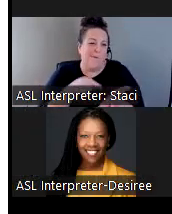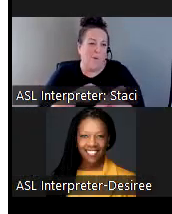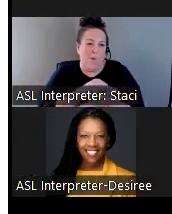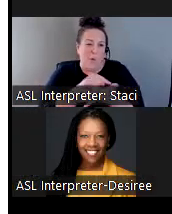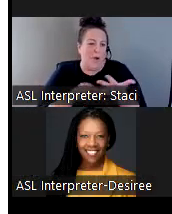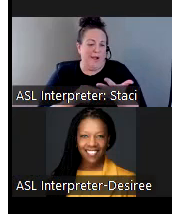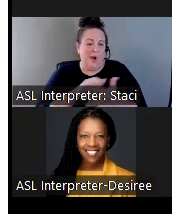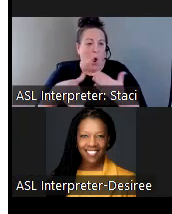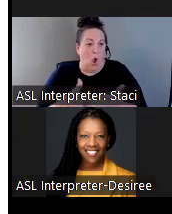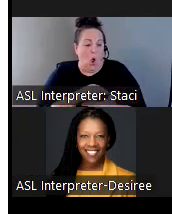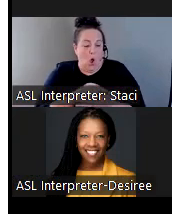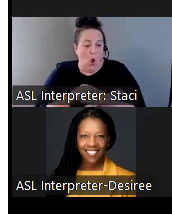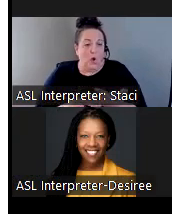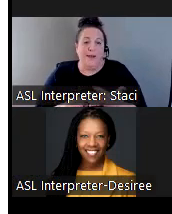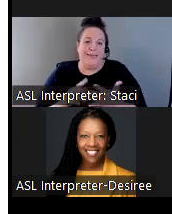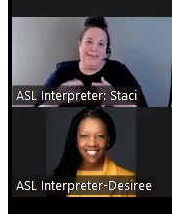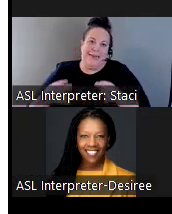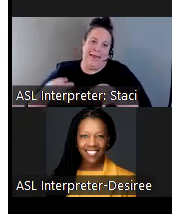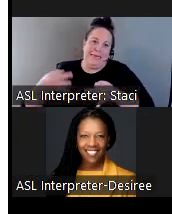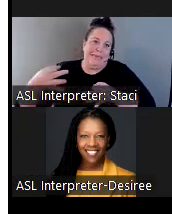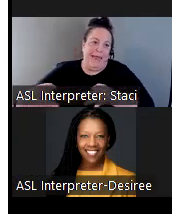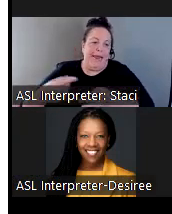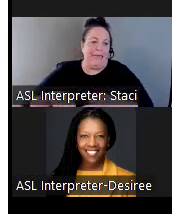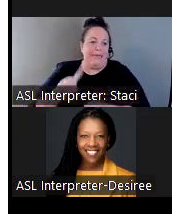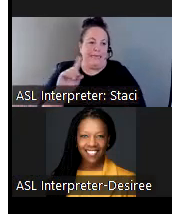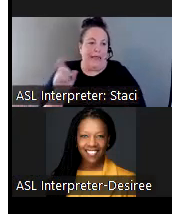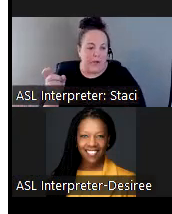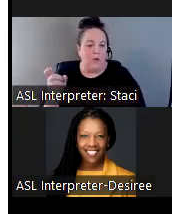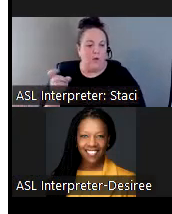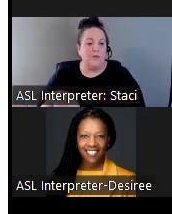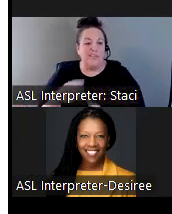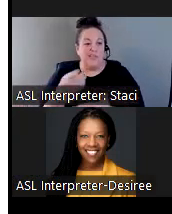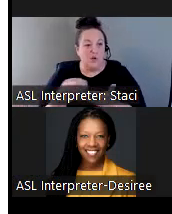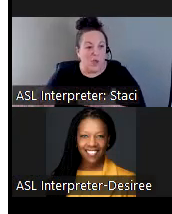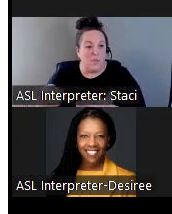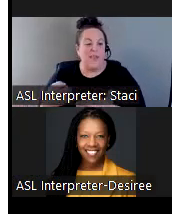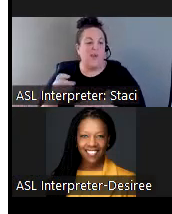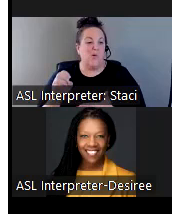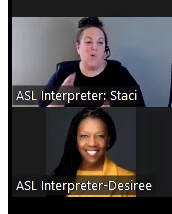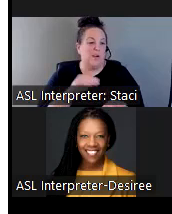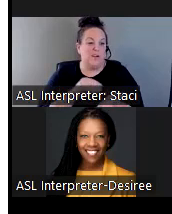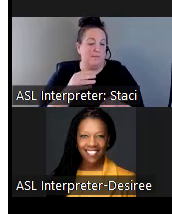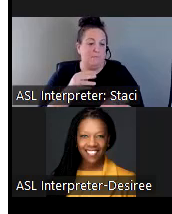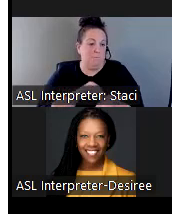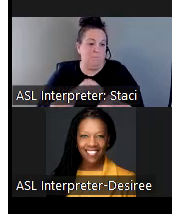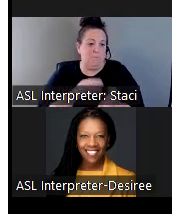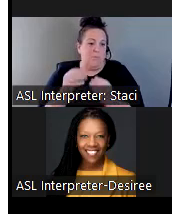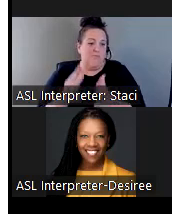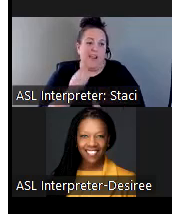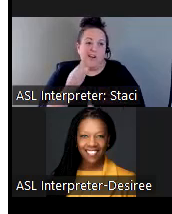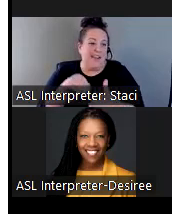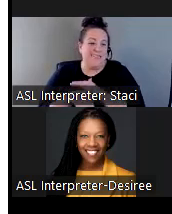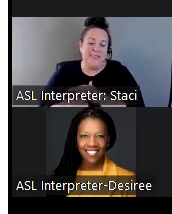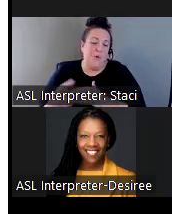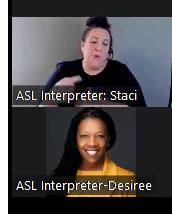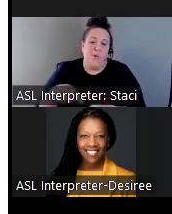things delay that diagnosis, because if the equipment and the provider is not accessible, then we can't